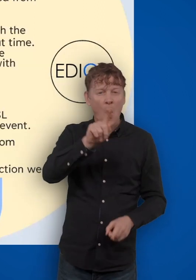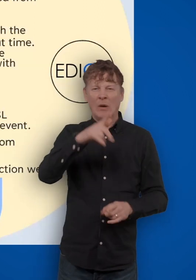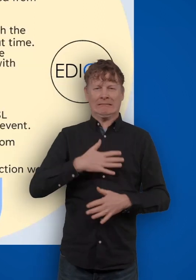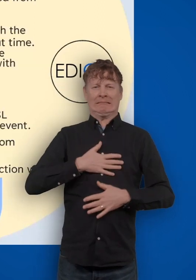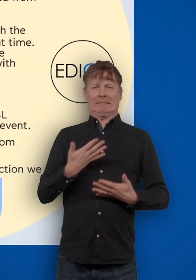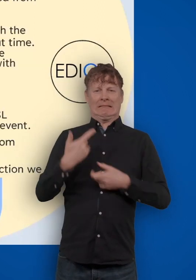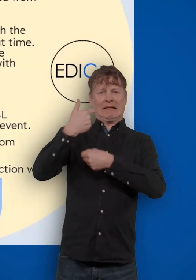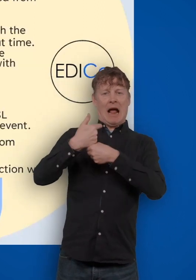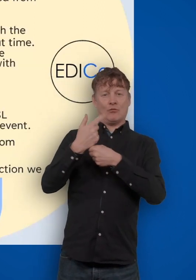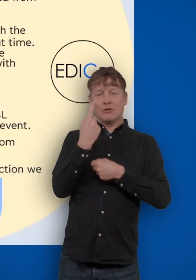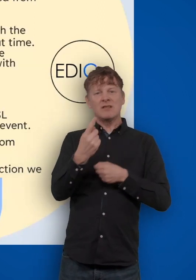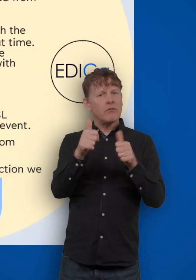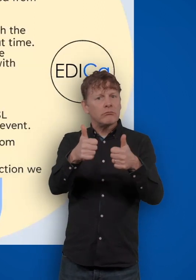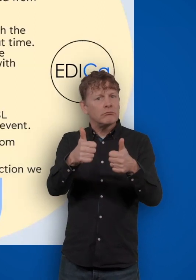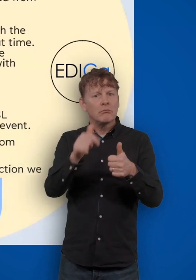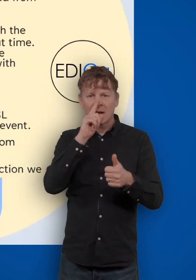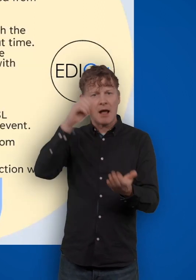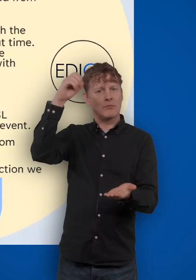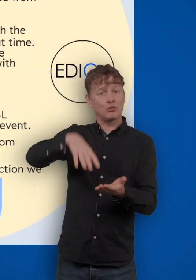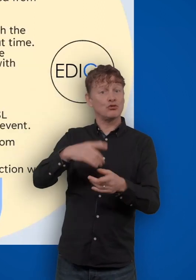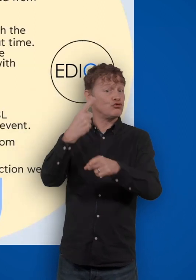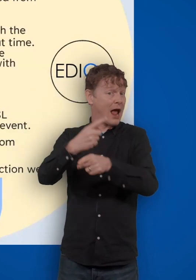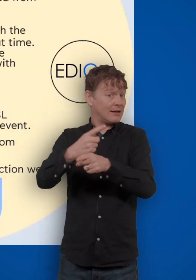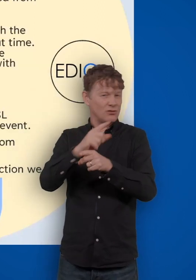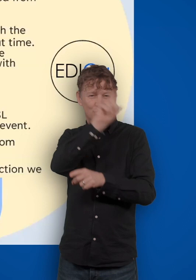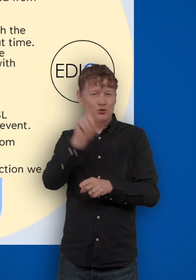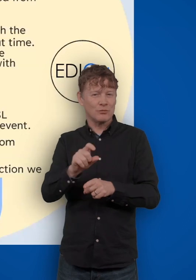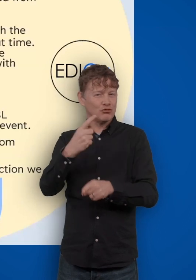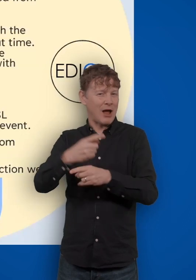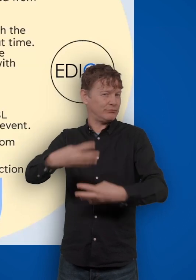be on camera, you can put it into the chat for Zoom and we